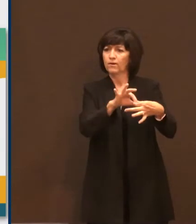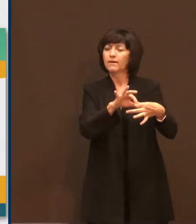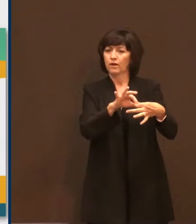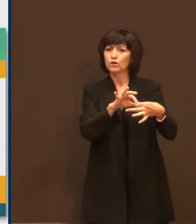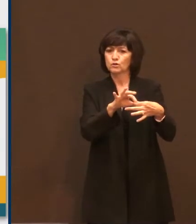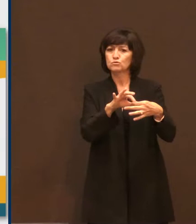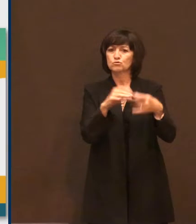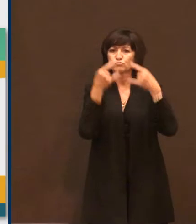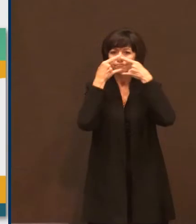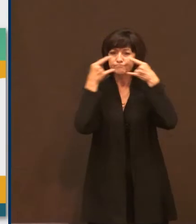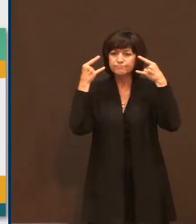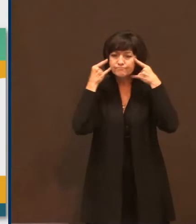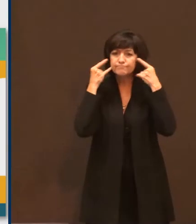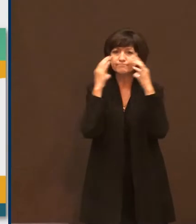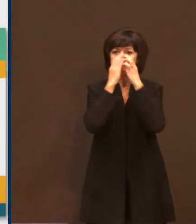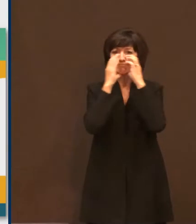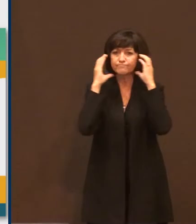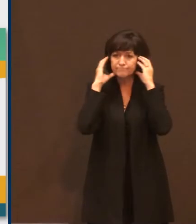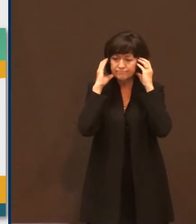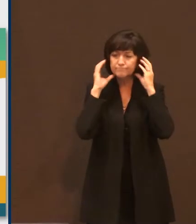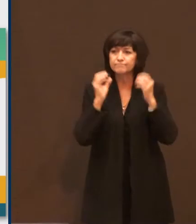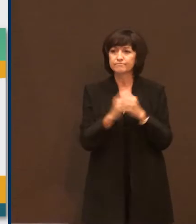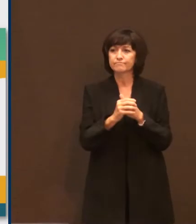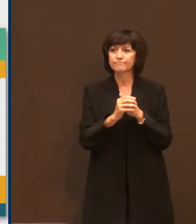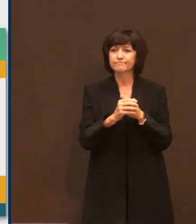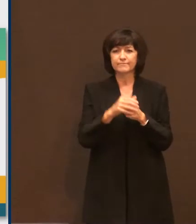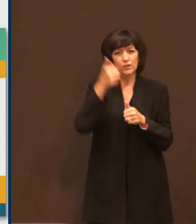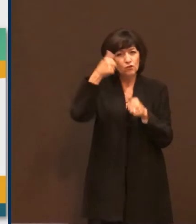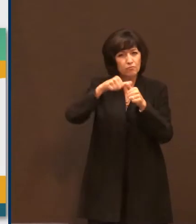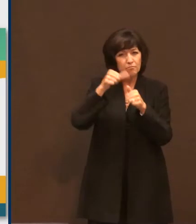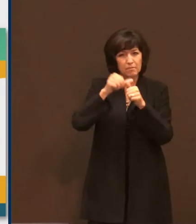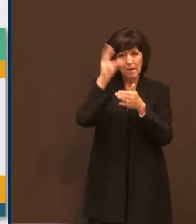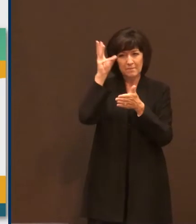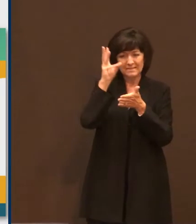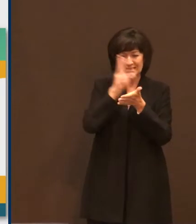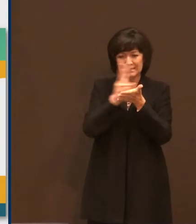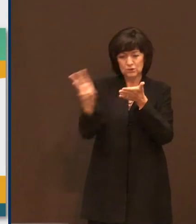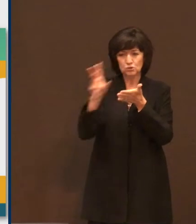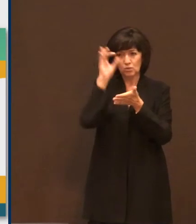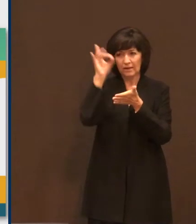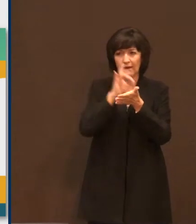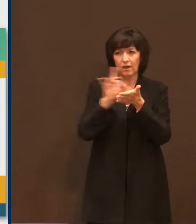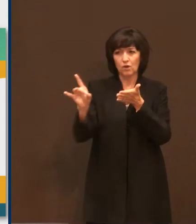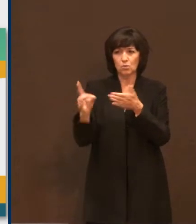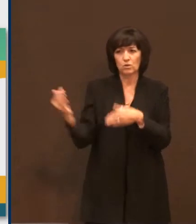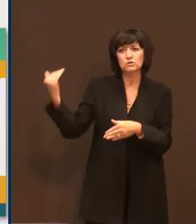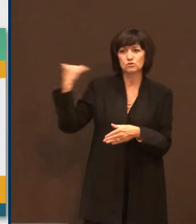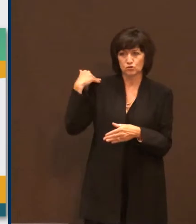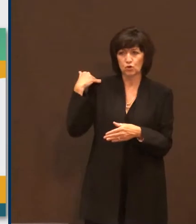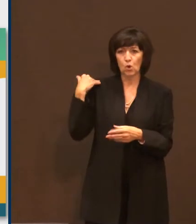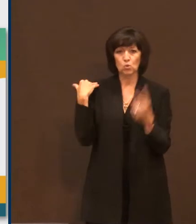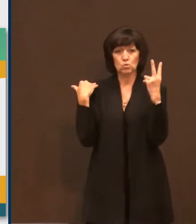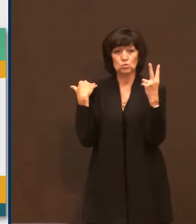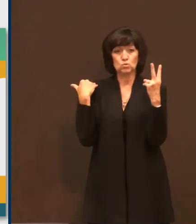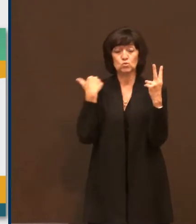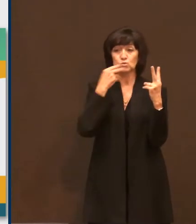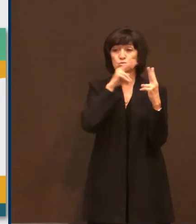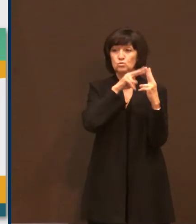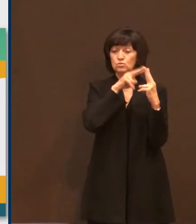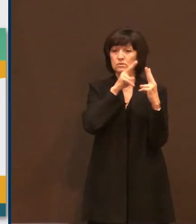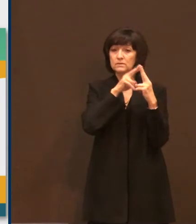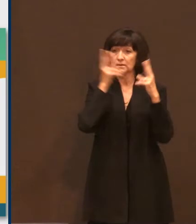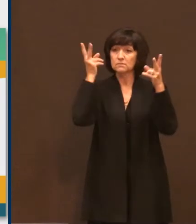may have heard probably 6 to 8 weeks ago, there were 2 hairstylists who were tested positive